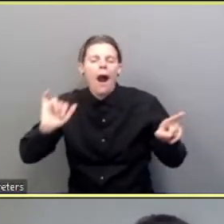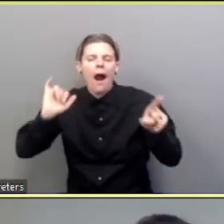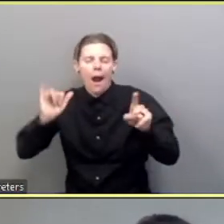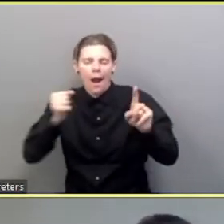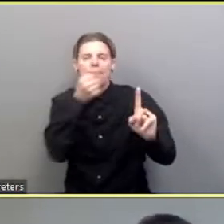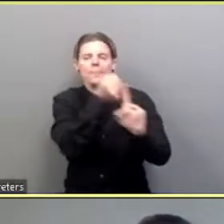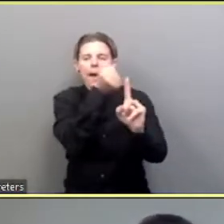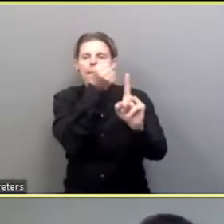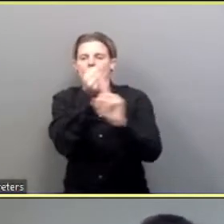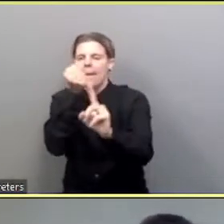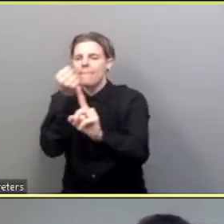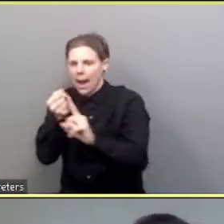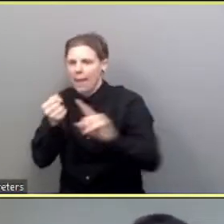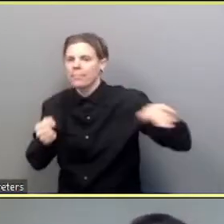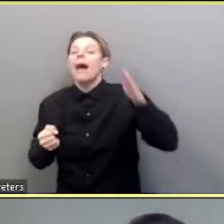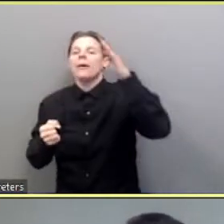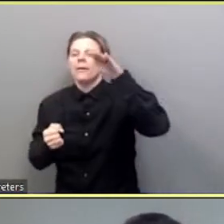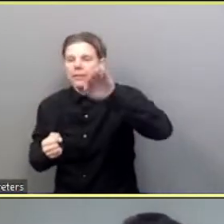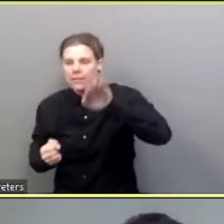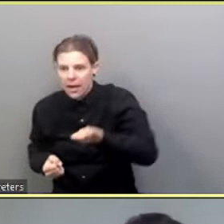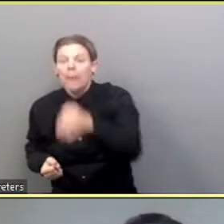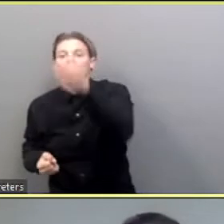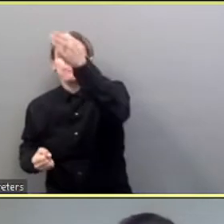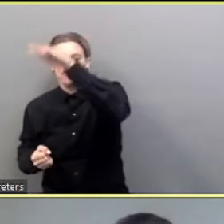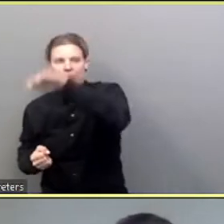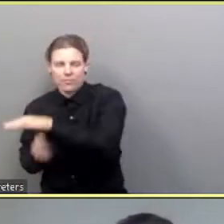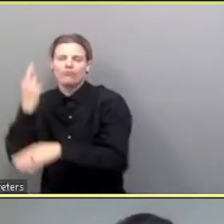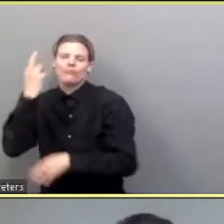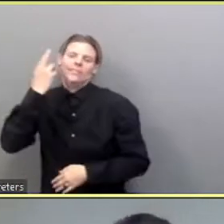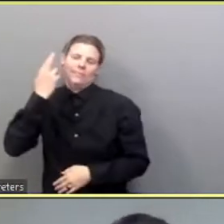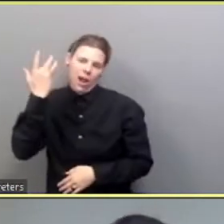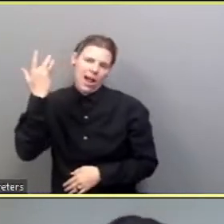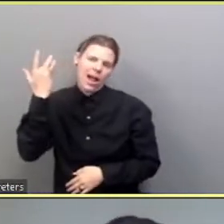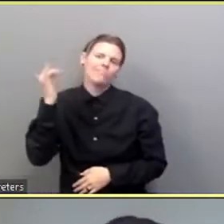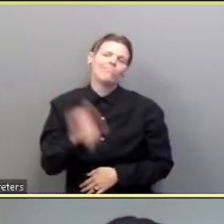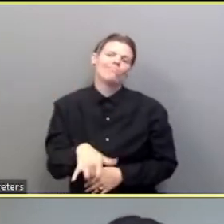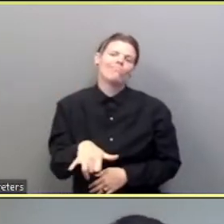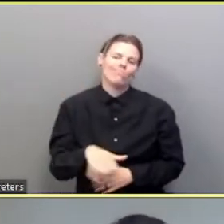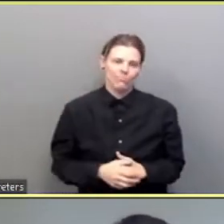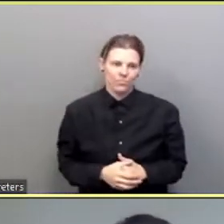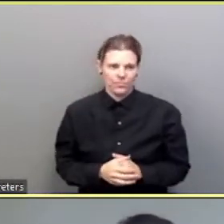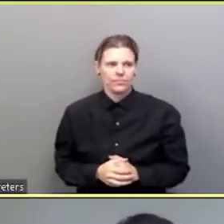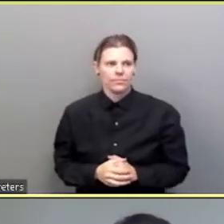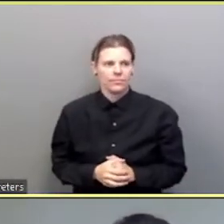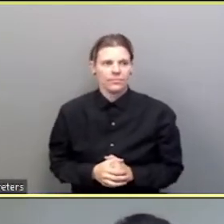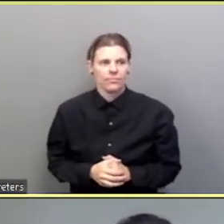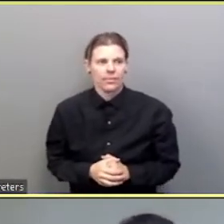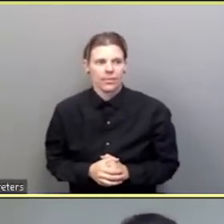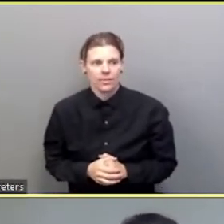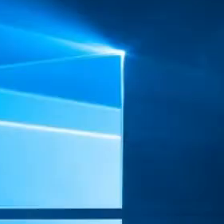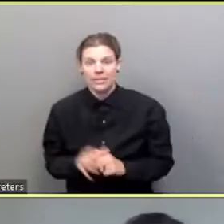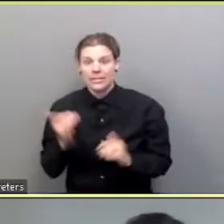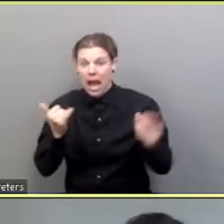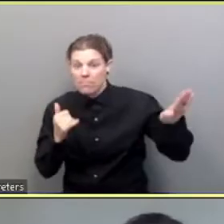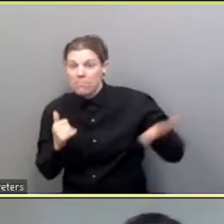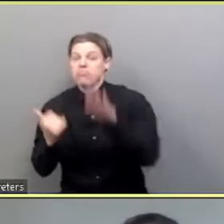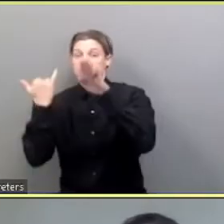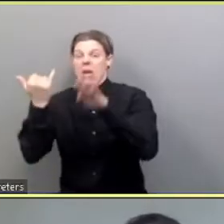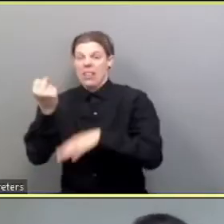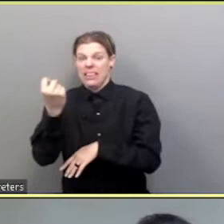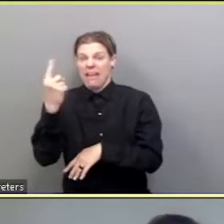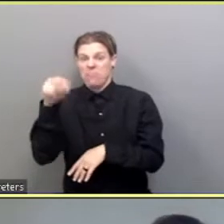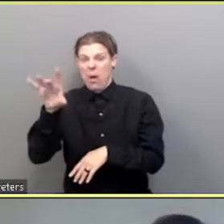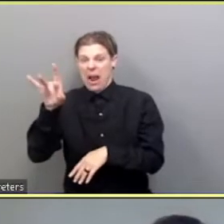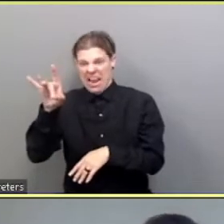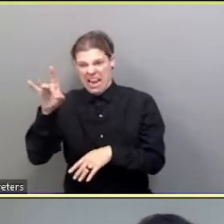climb in our test percent positivity, which is now up to 11.8%. So very high. And